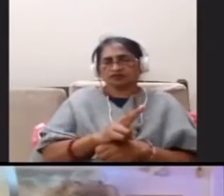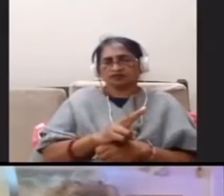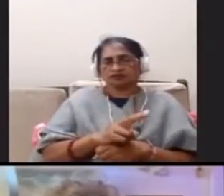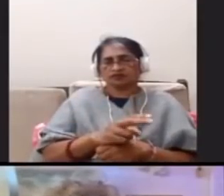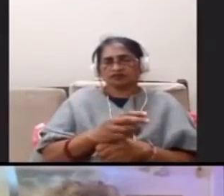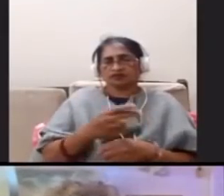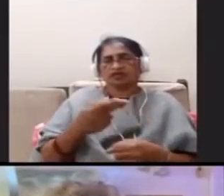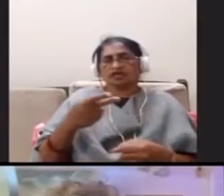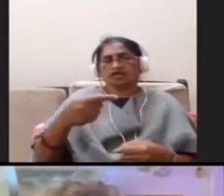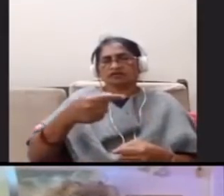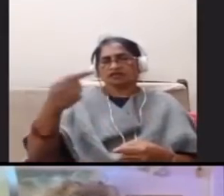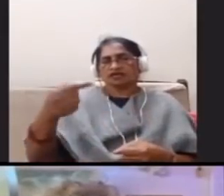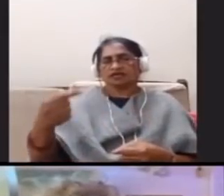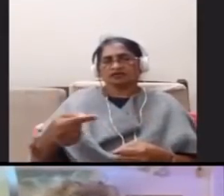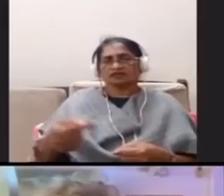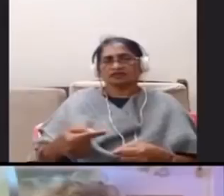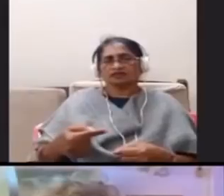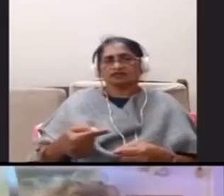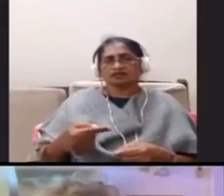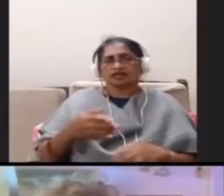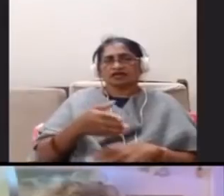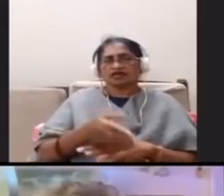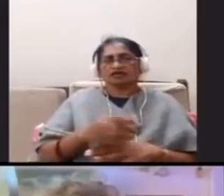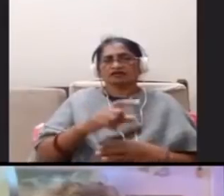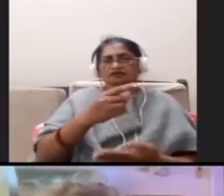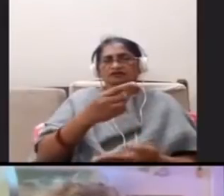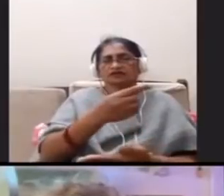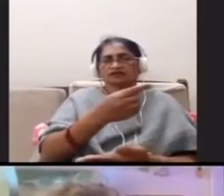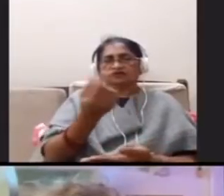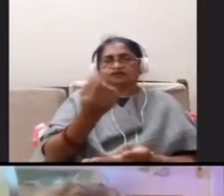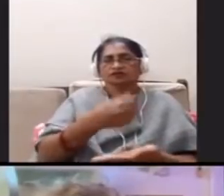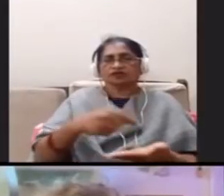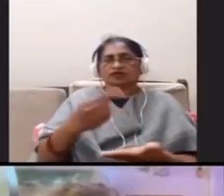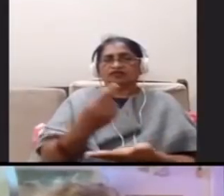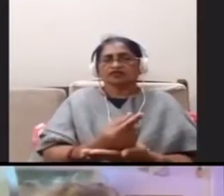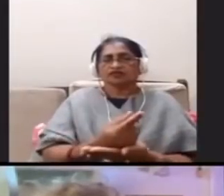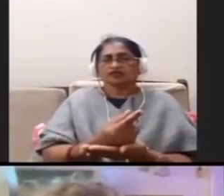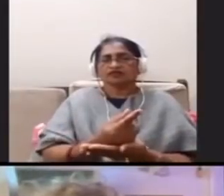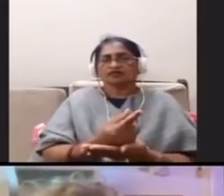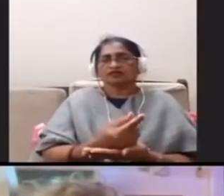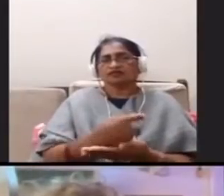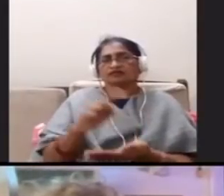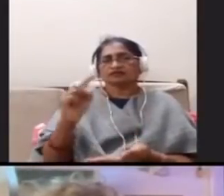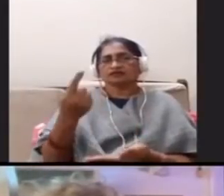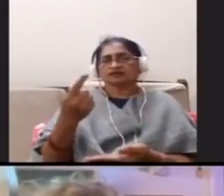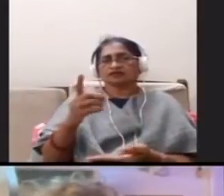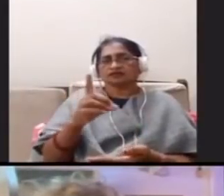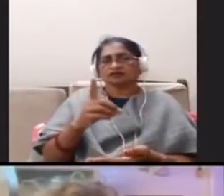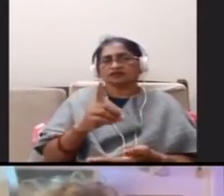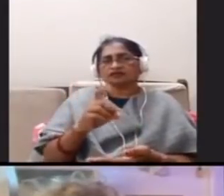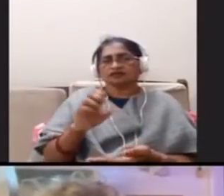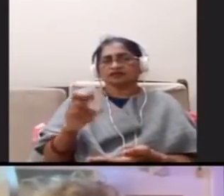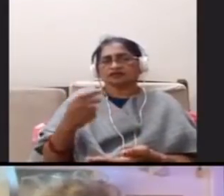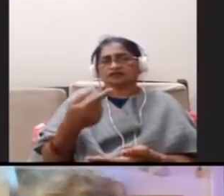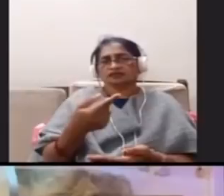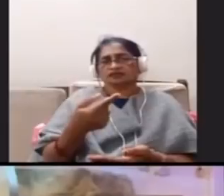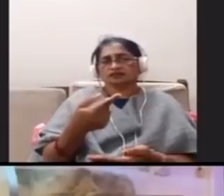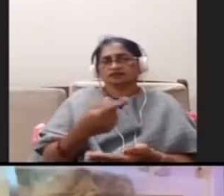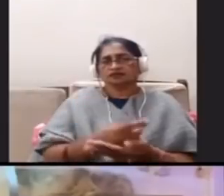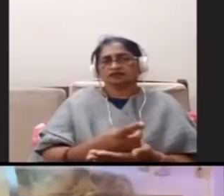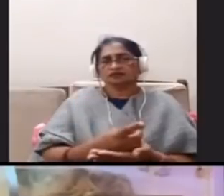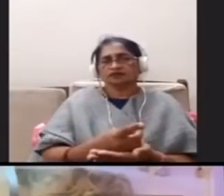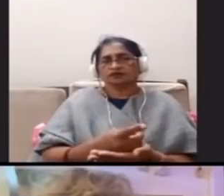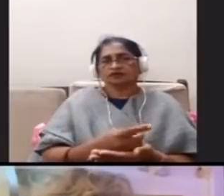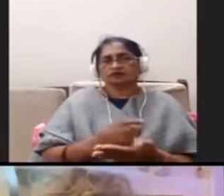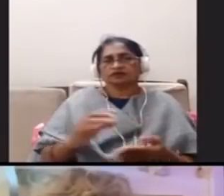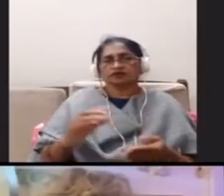Sussex. After graduating in 1993, with a first class honors degree in fine arts, Alison became a full member of